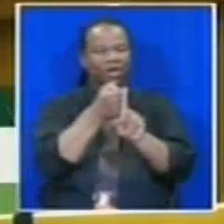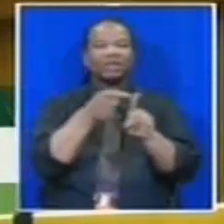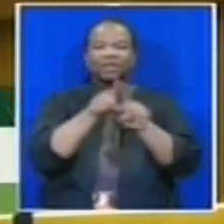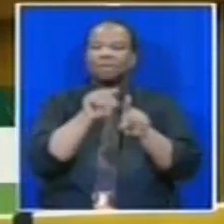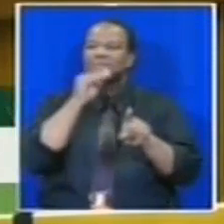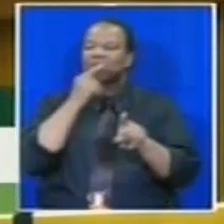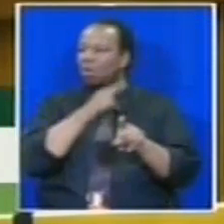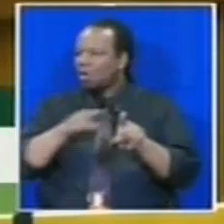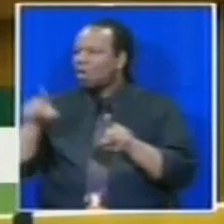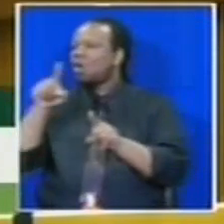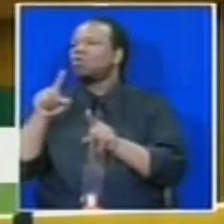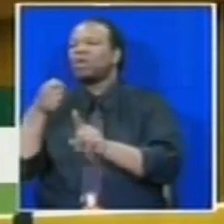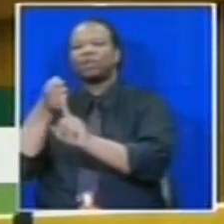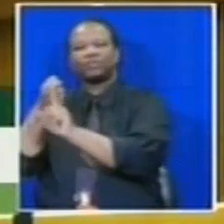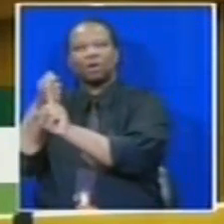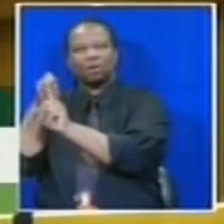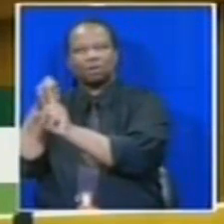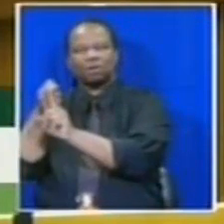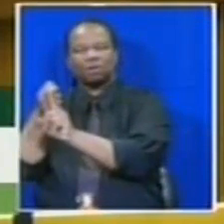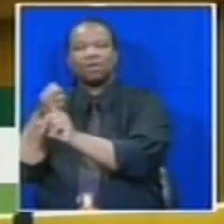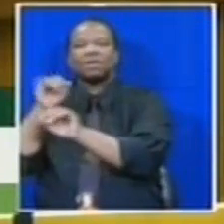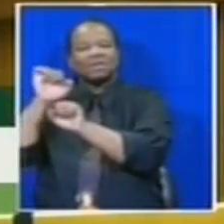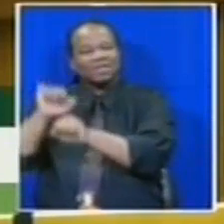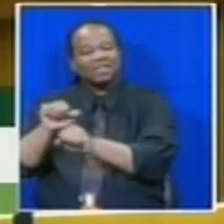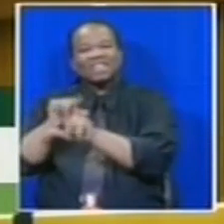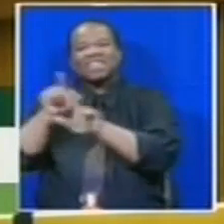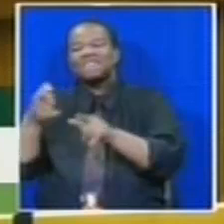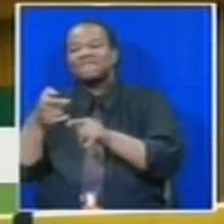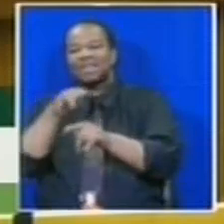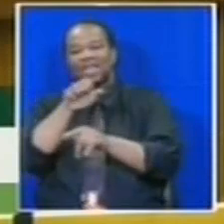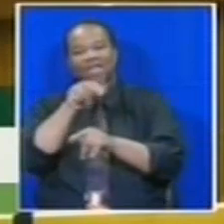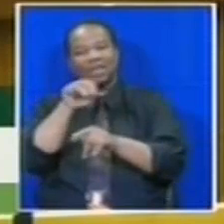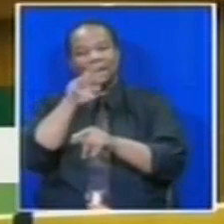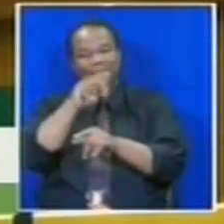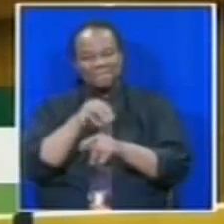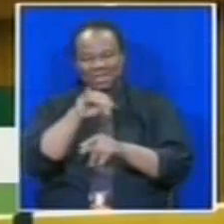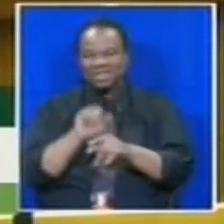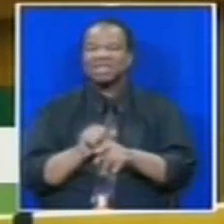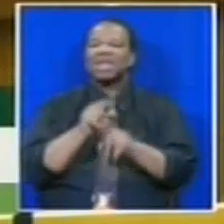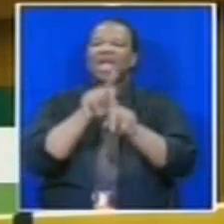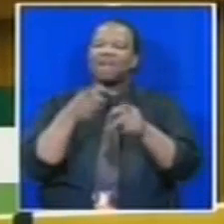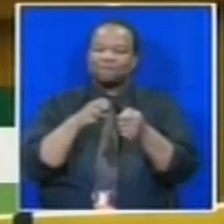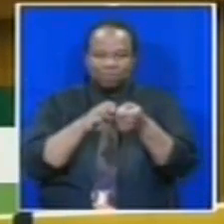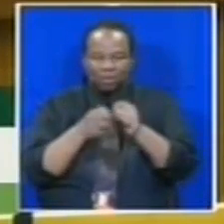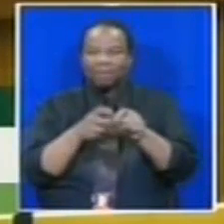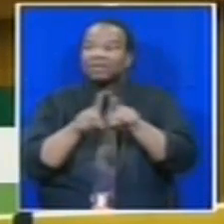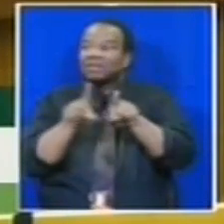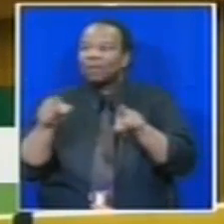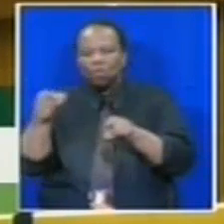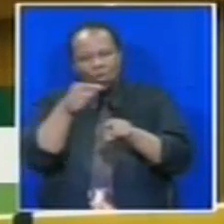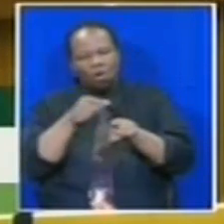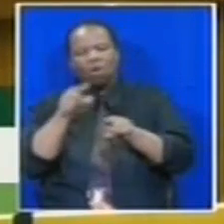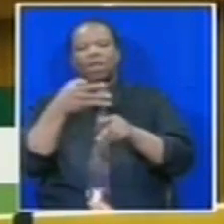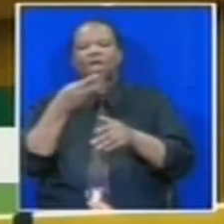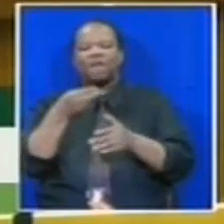human. Whatever difficulties the enemy may create, the aforementioned, our own weaknesses, is the